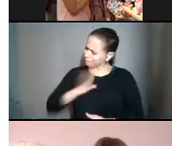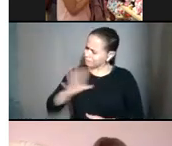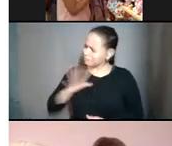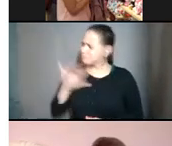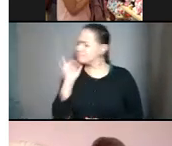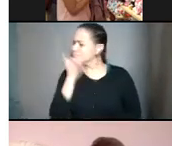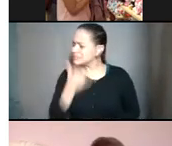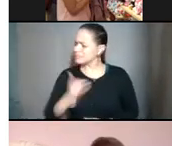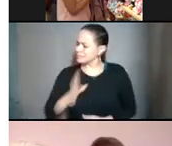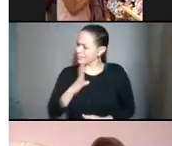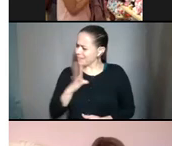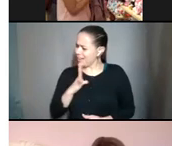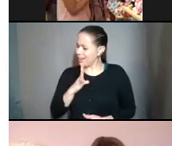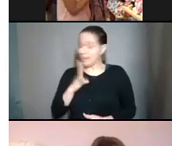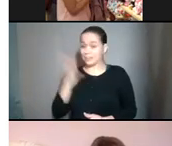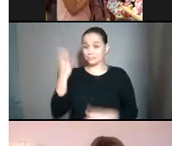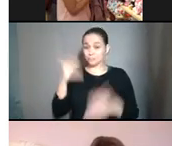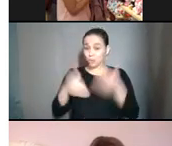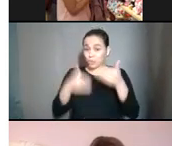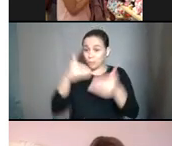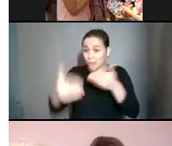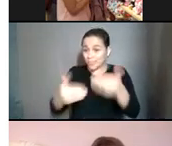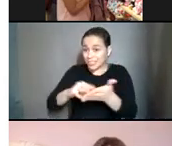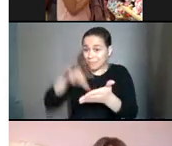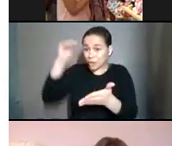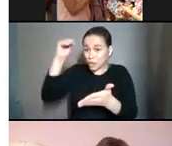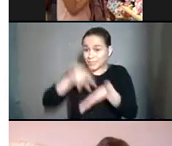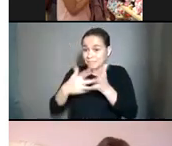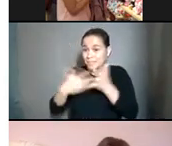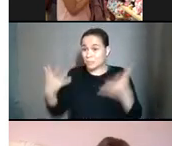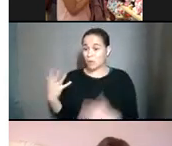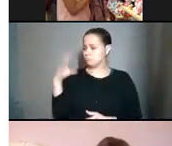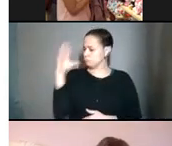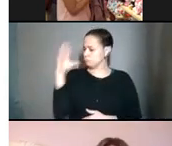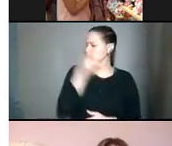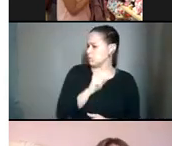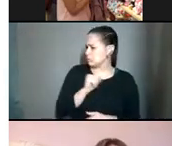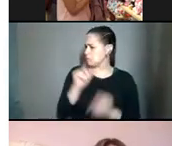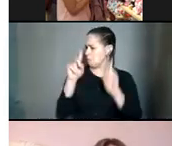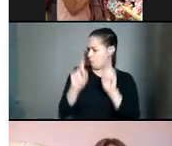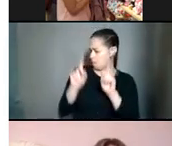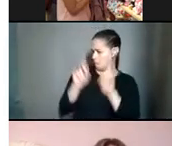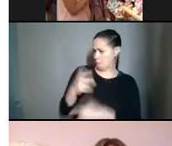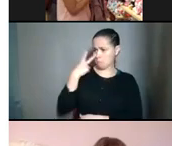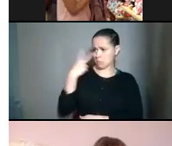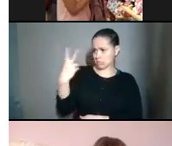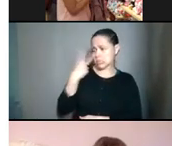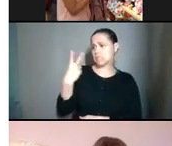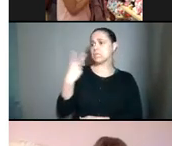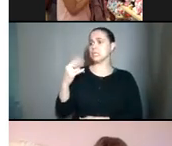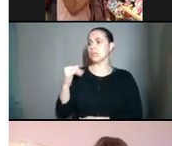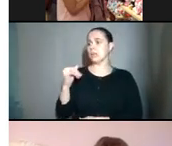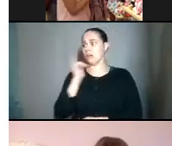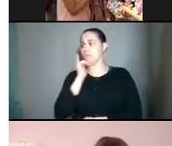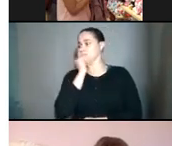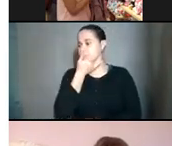The process of learning involves making guesses, trying things out, and learning from those